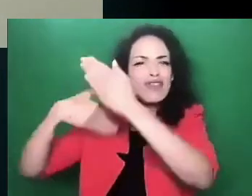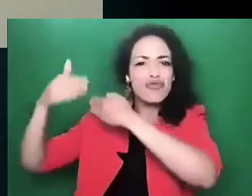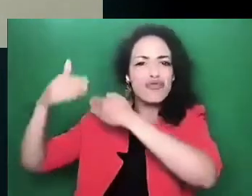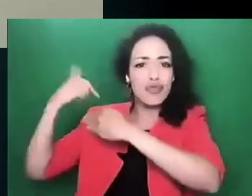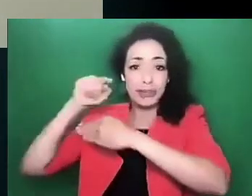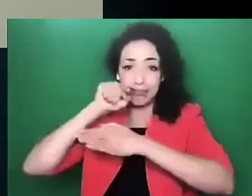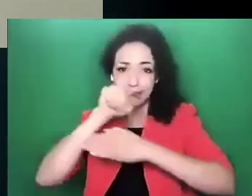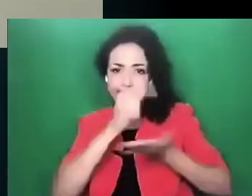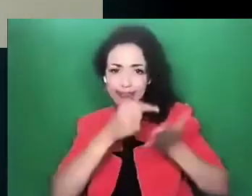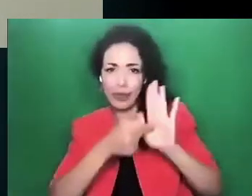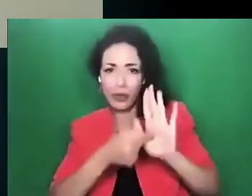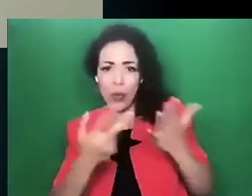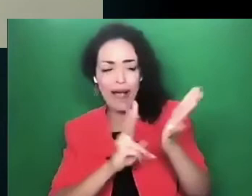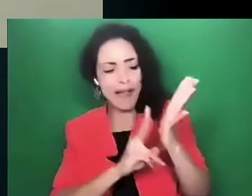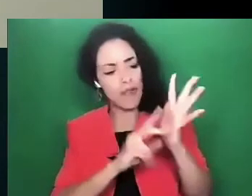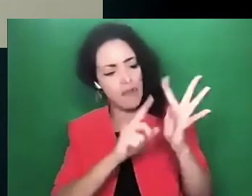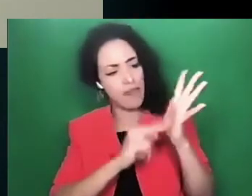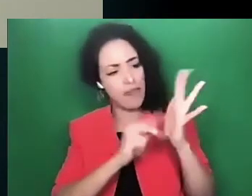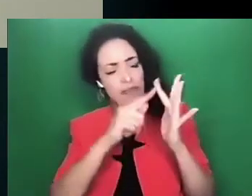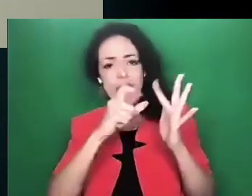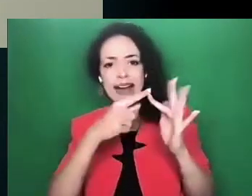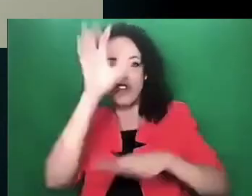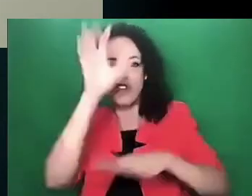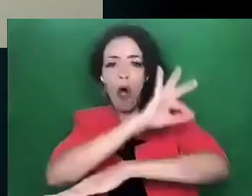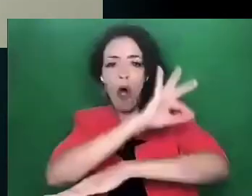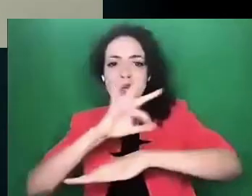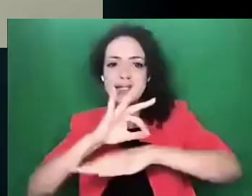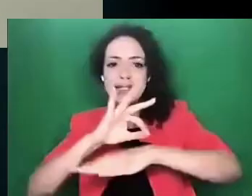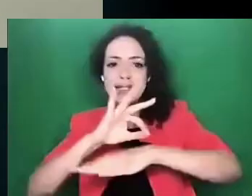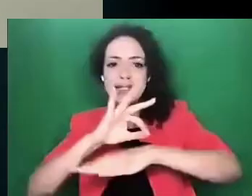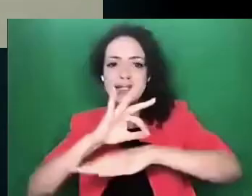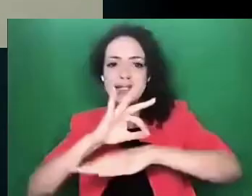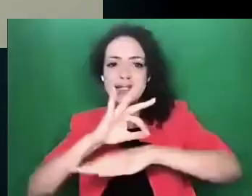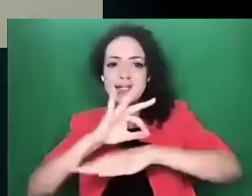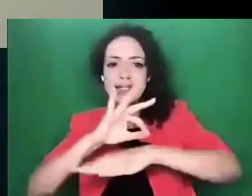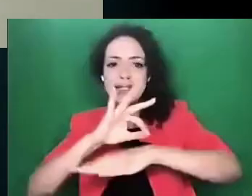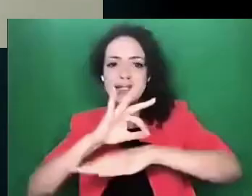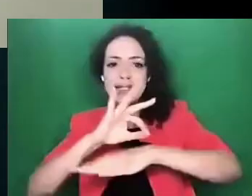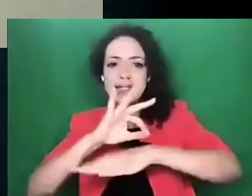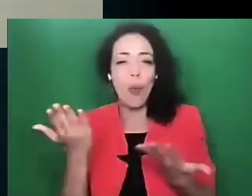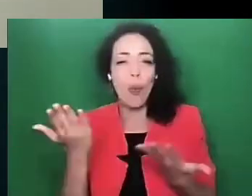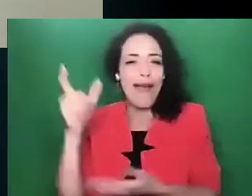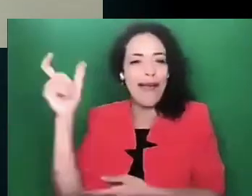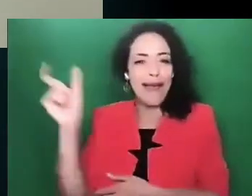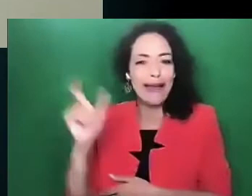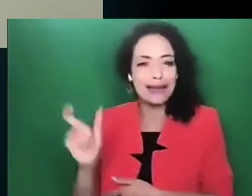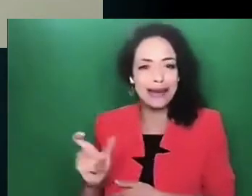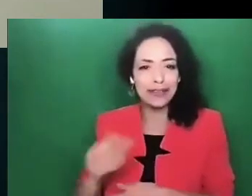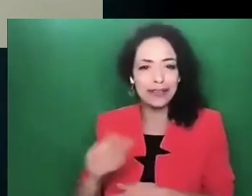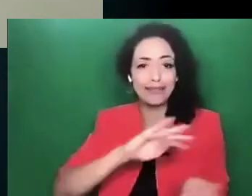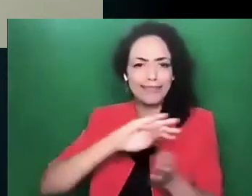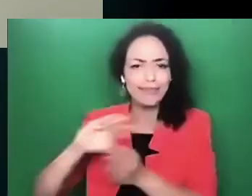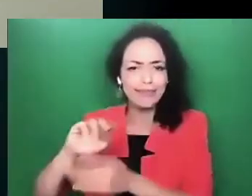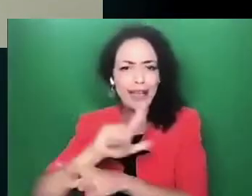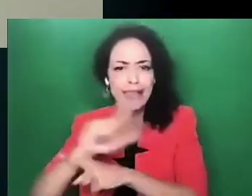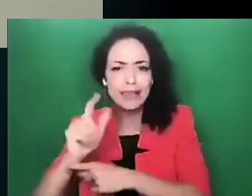Architecture Biennial. And then after that, immediately after that, we'll enjoy a conversation between Dr. Noura El-Gailani and